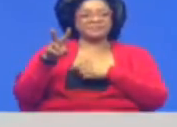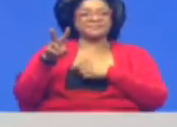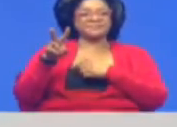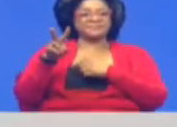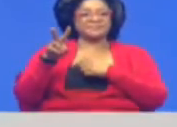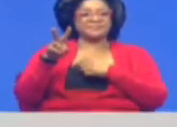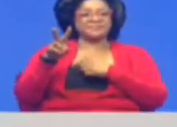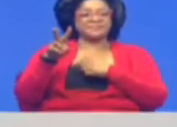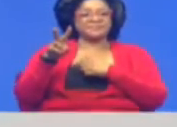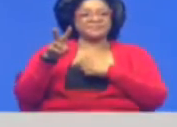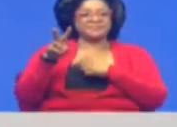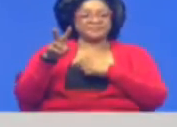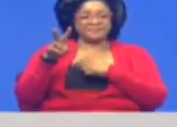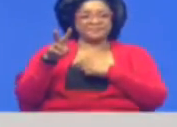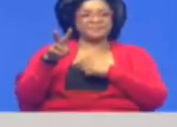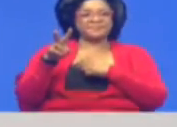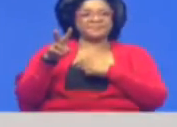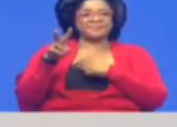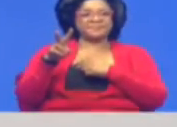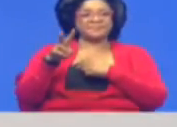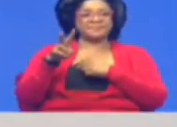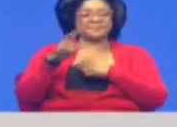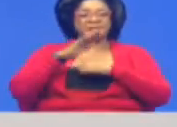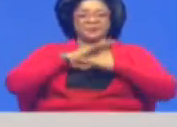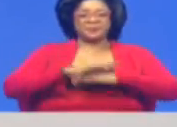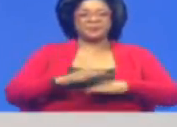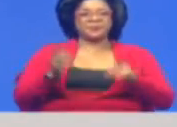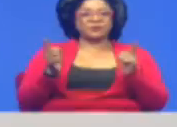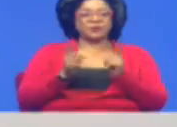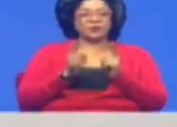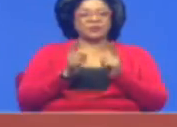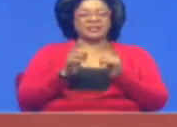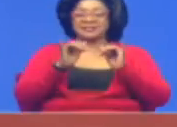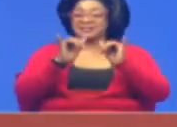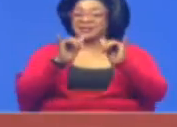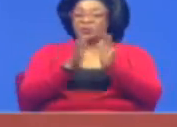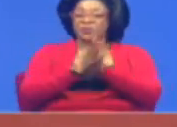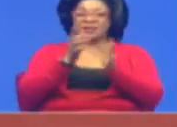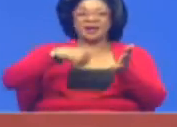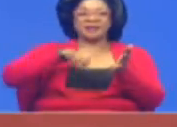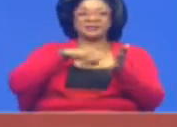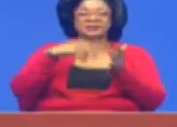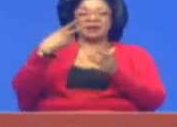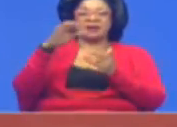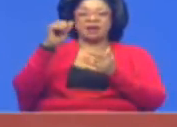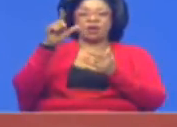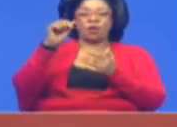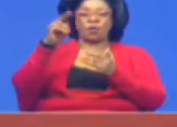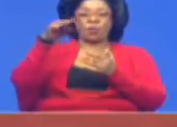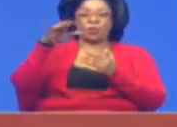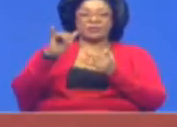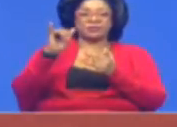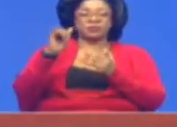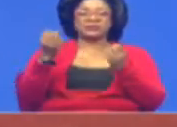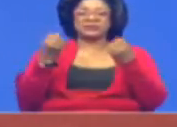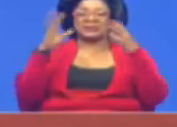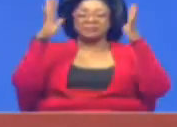All right, on that note, it's time for another break, but do stay with us. Now, Halloween was celebrated at the end of last